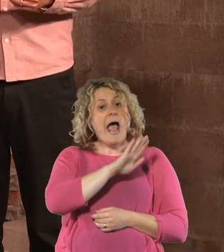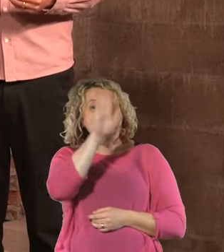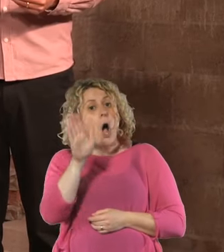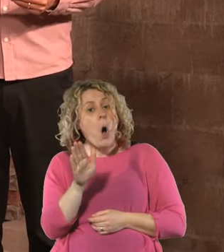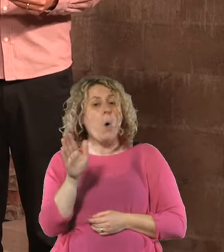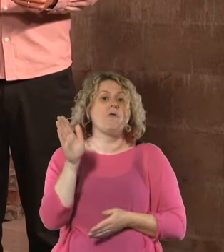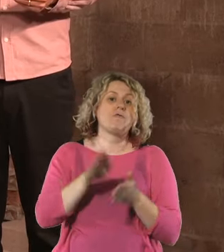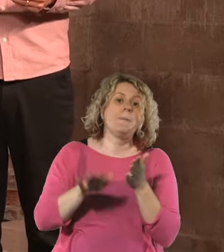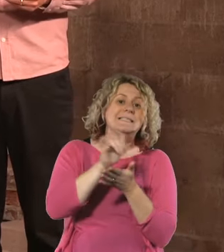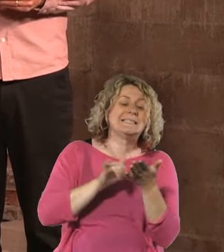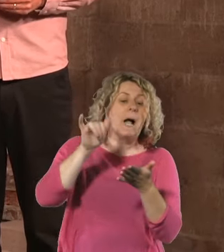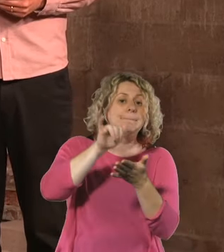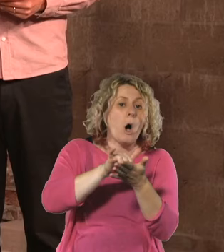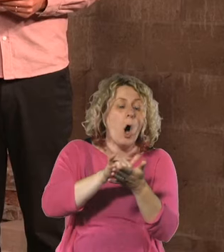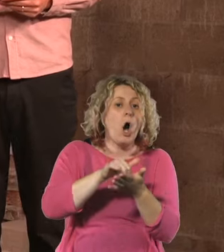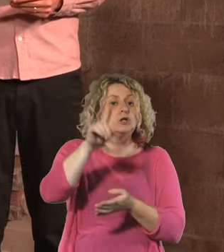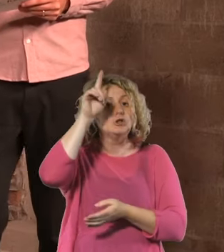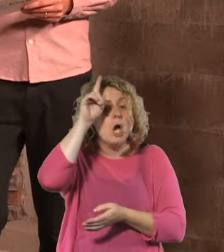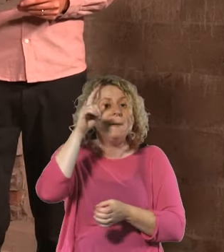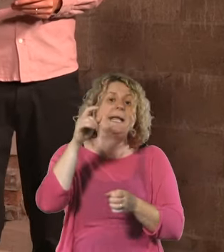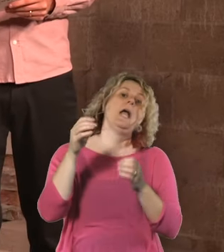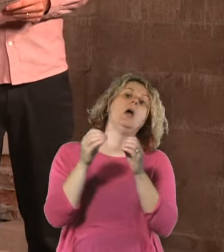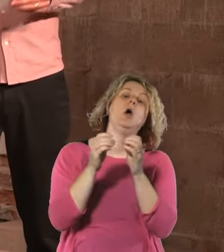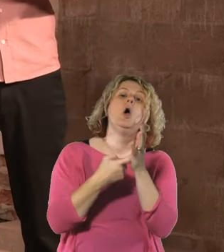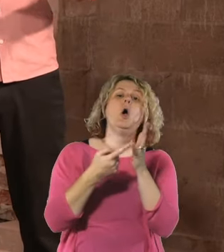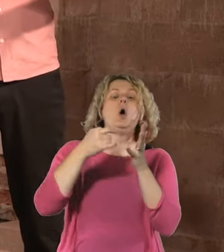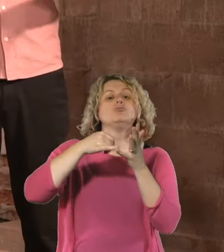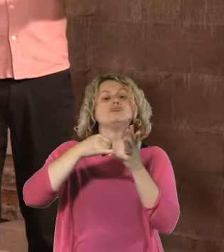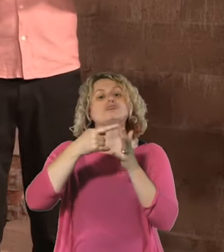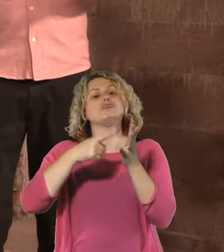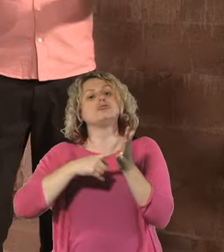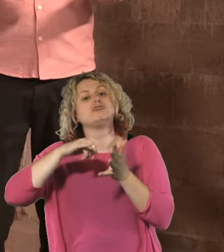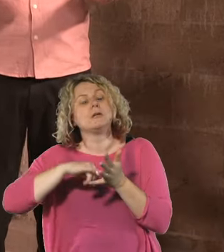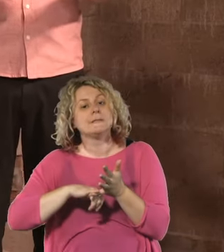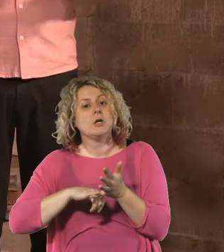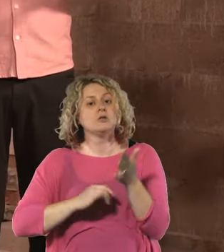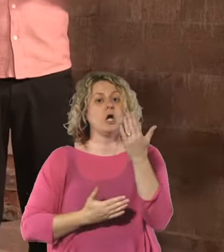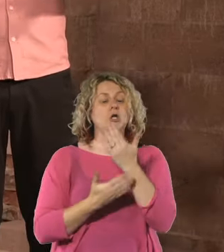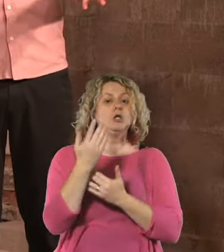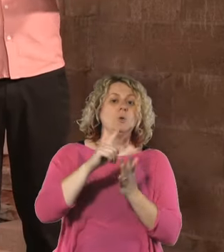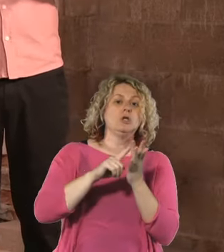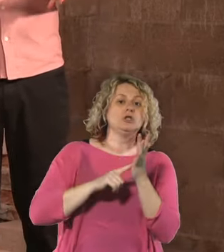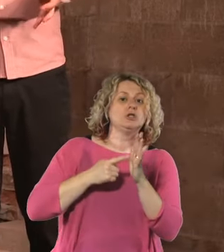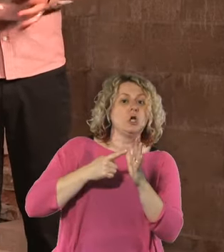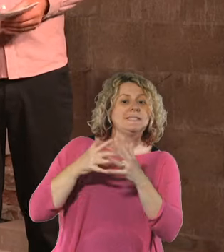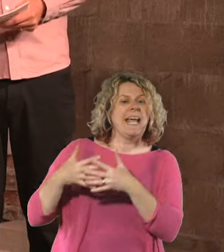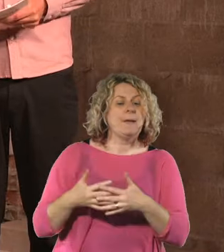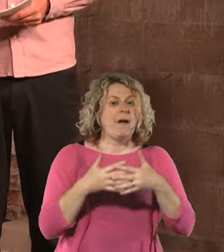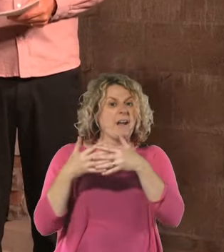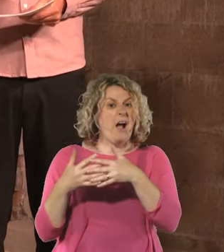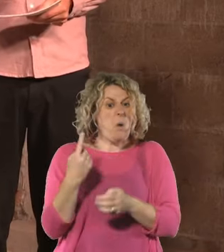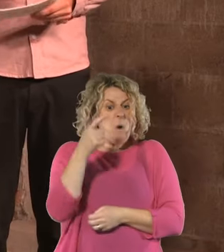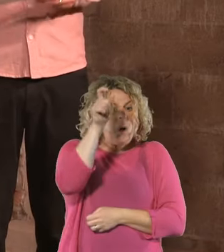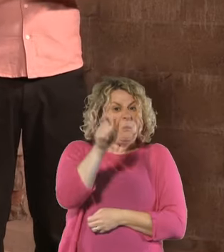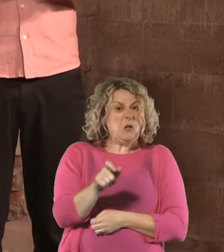Germany and Brussels and New Jersey. In fact, even this evening, someone commented to say, you are watching, working with refugees